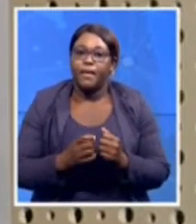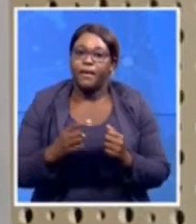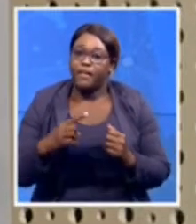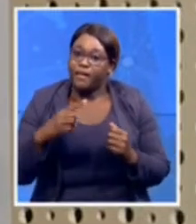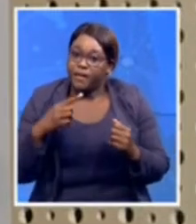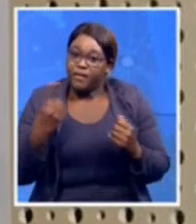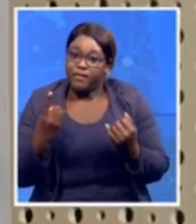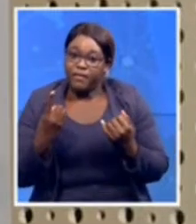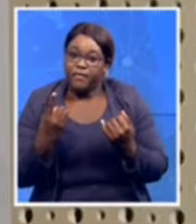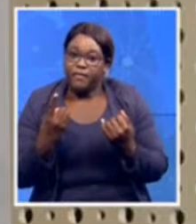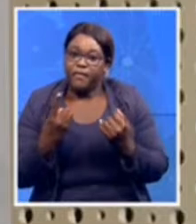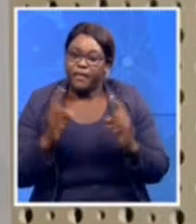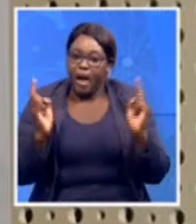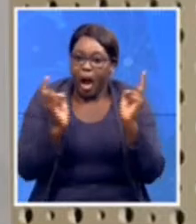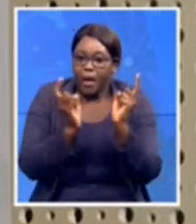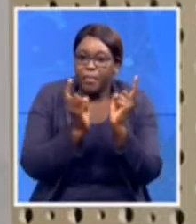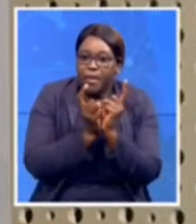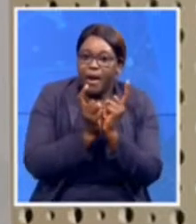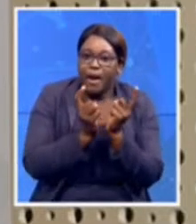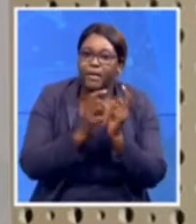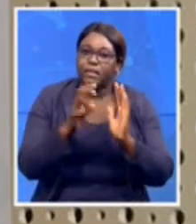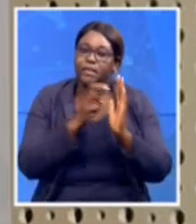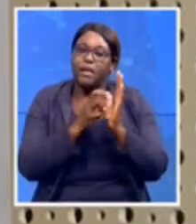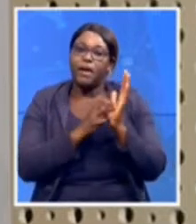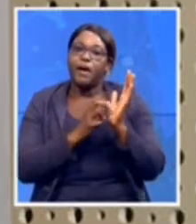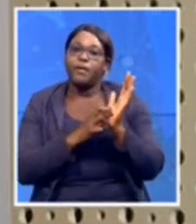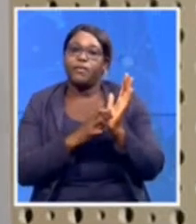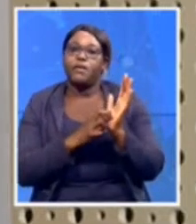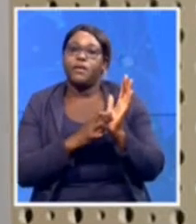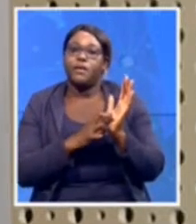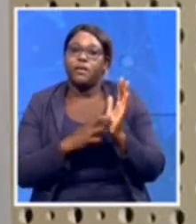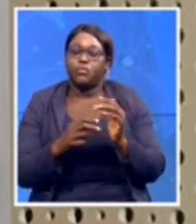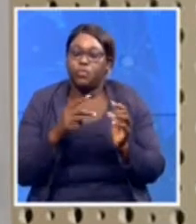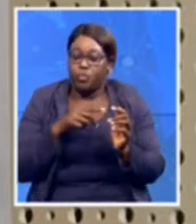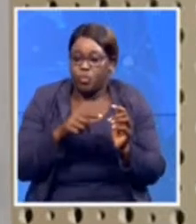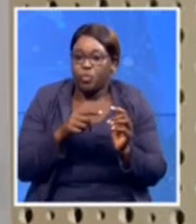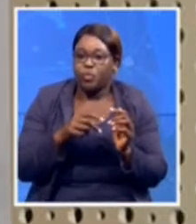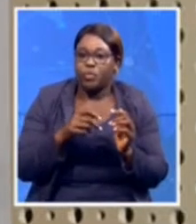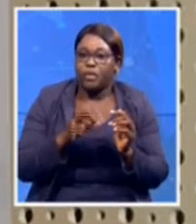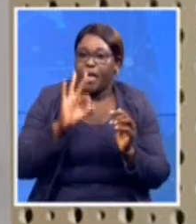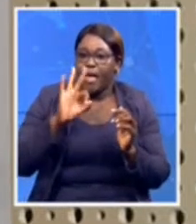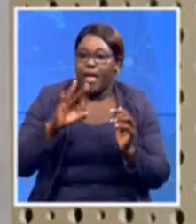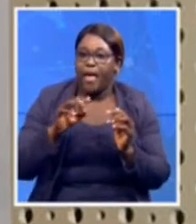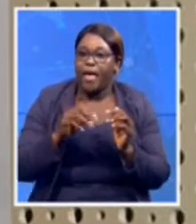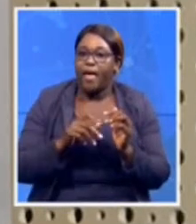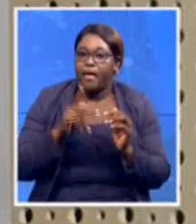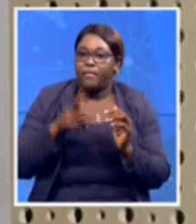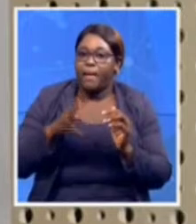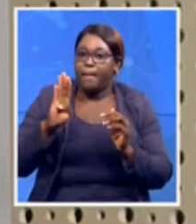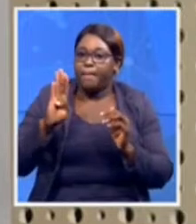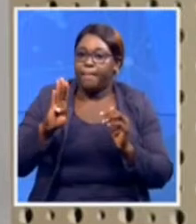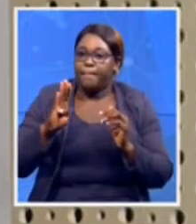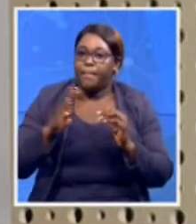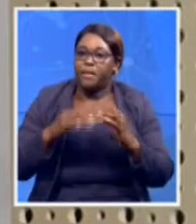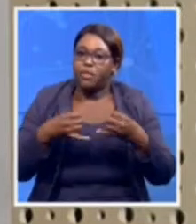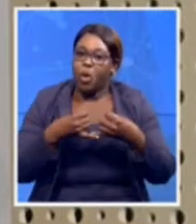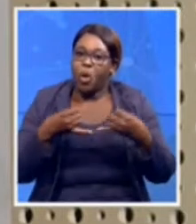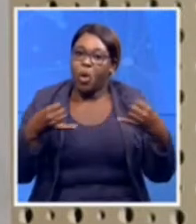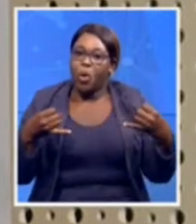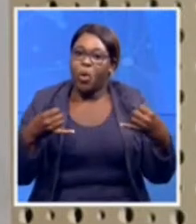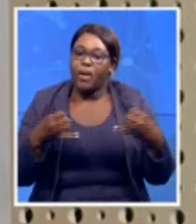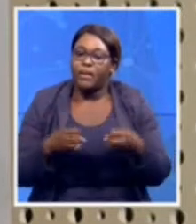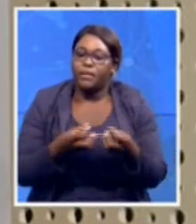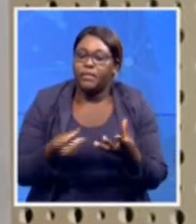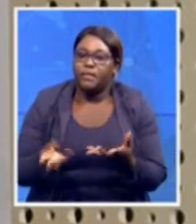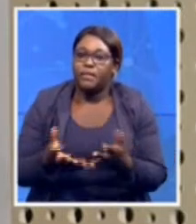is FPB entering into license agreements with online distributors. This is an instance where